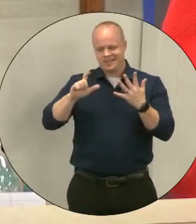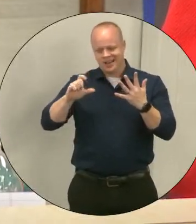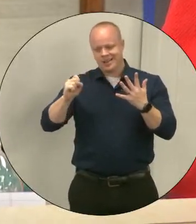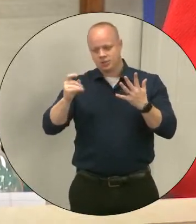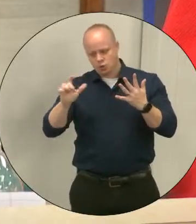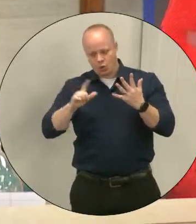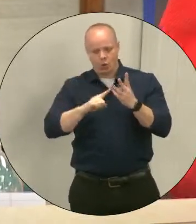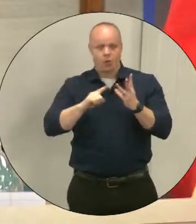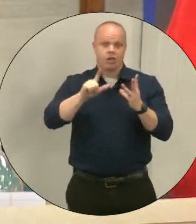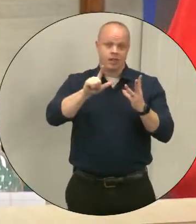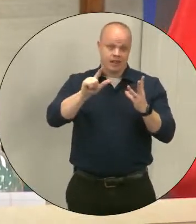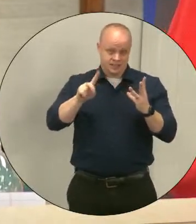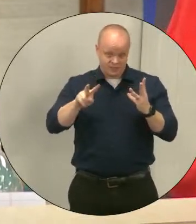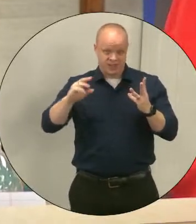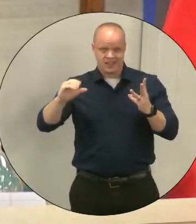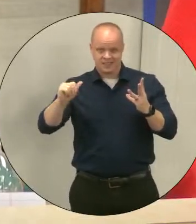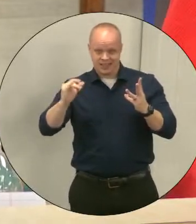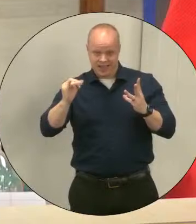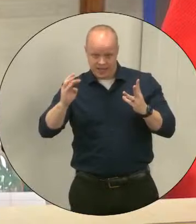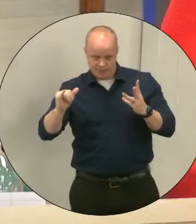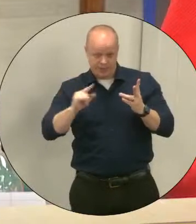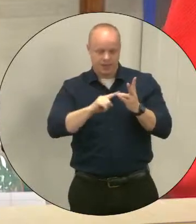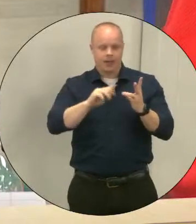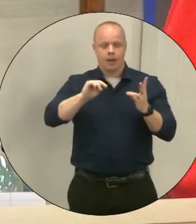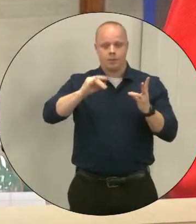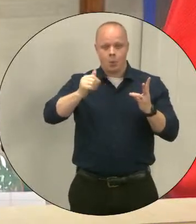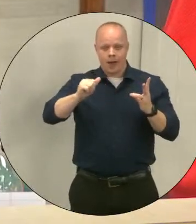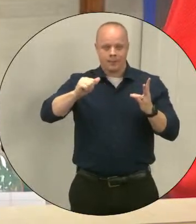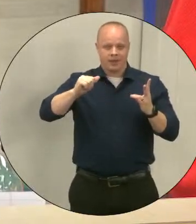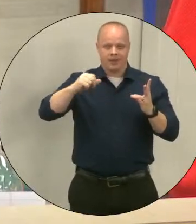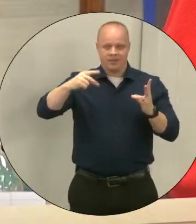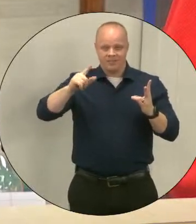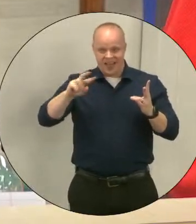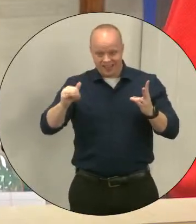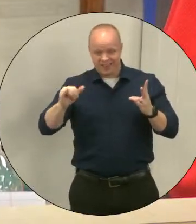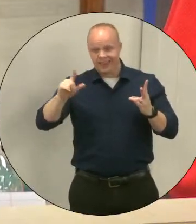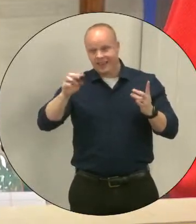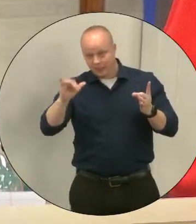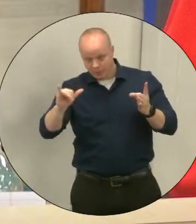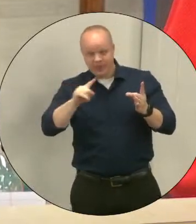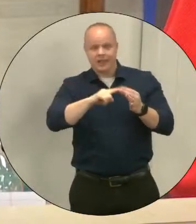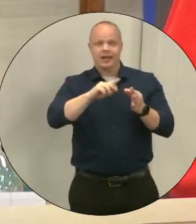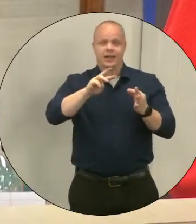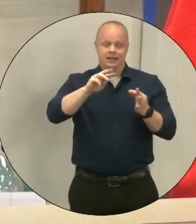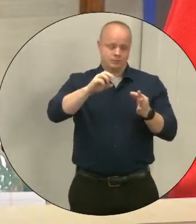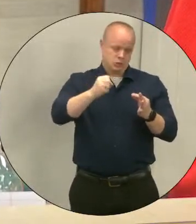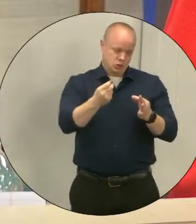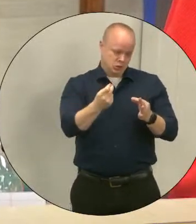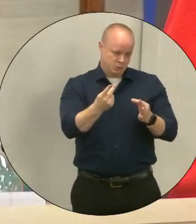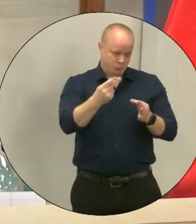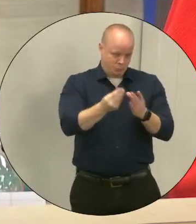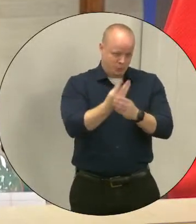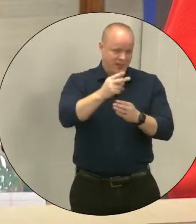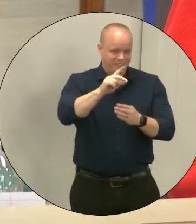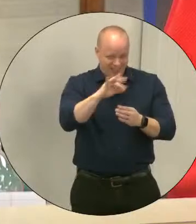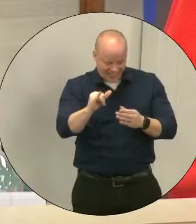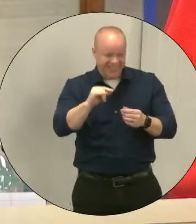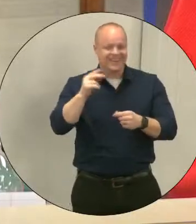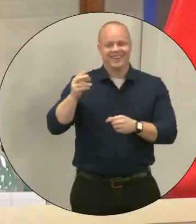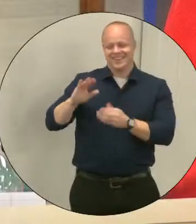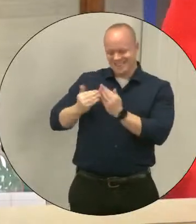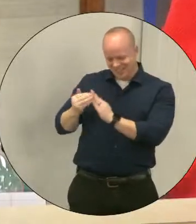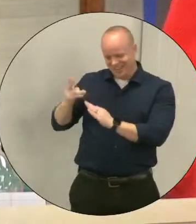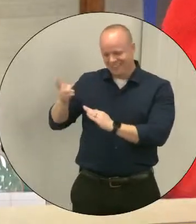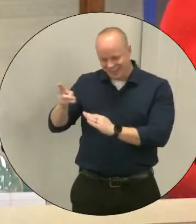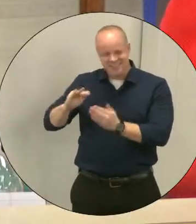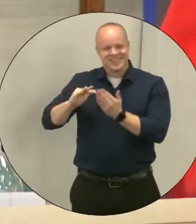Vegas Academy, Liberty, Moapa Valley, Mojave, Rancho, Spring Valley, City of Henderson, City of Las Vegas, thank you